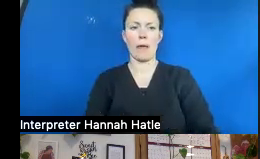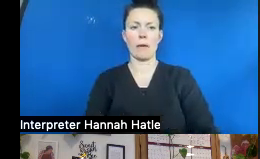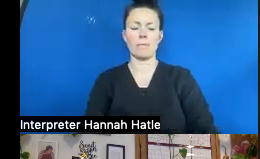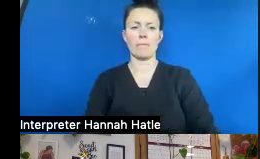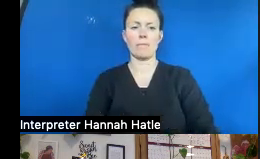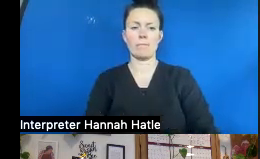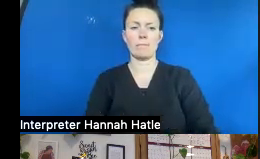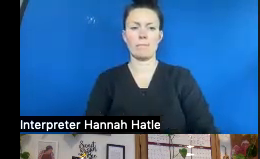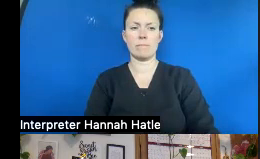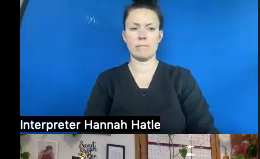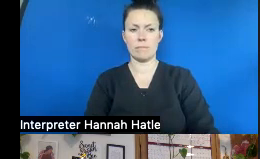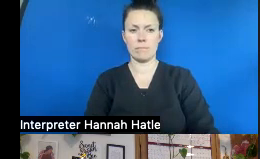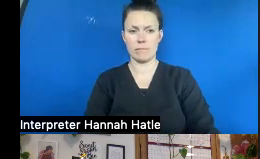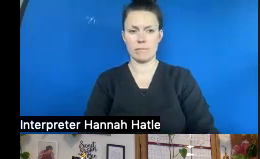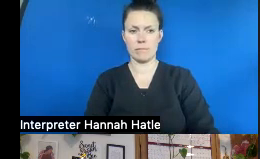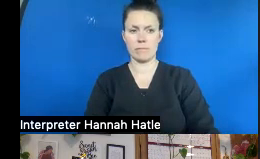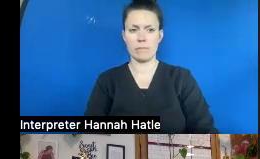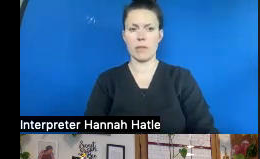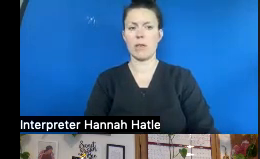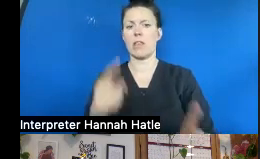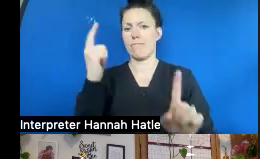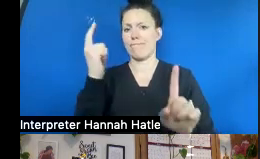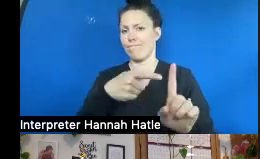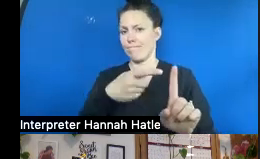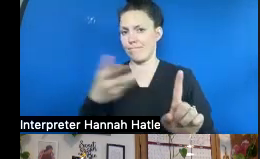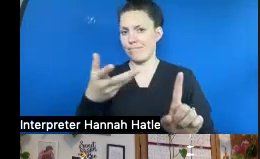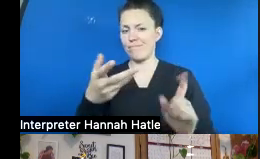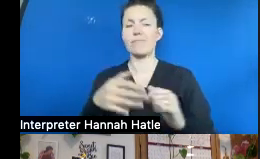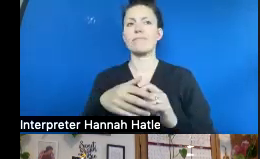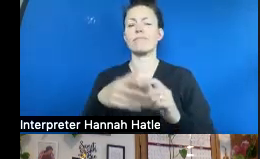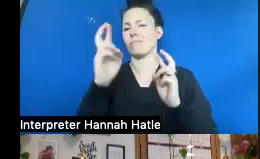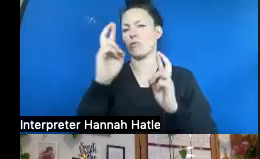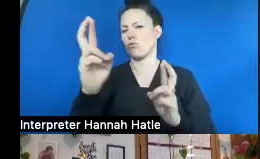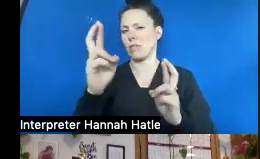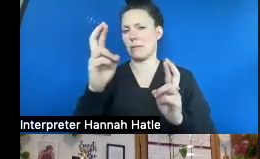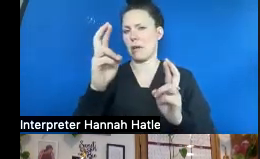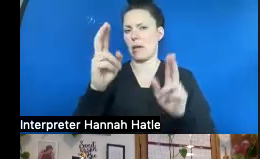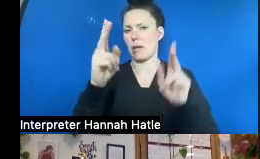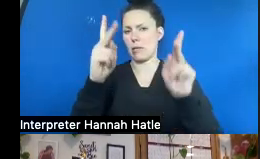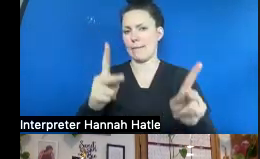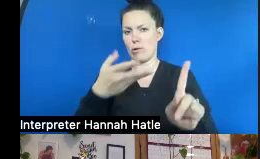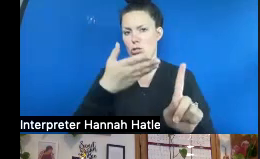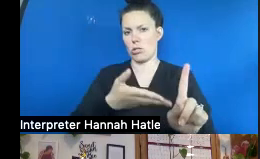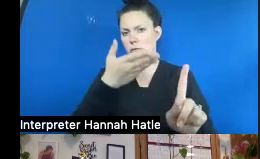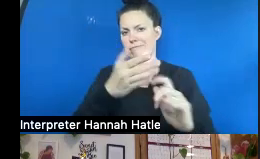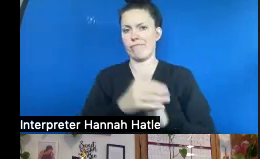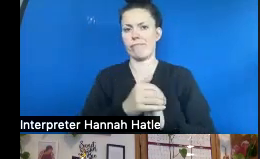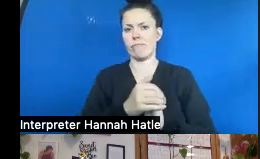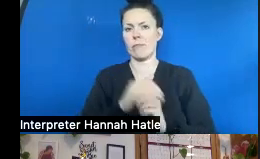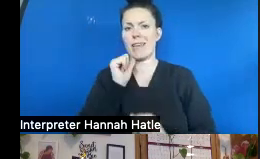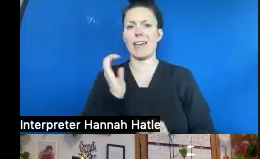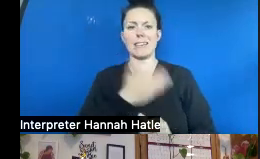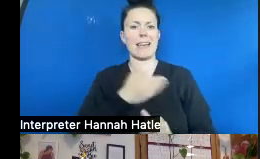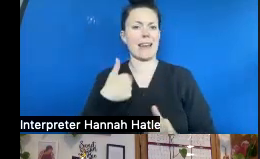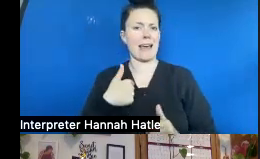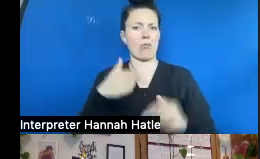The bottom line on all of this is just respect the person. It's not up to us to question